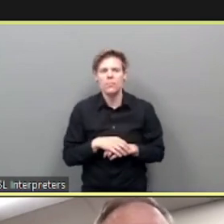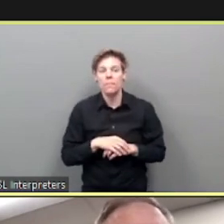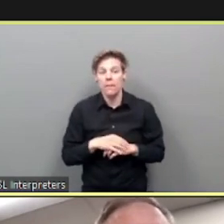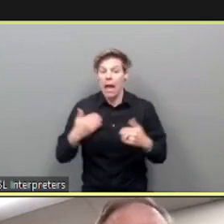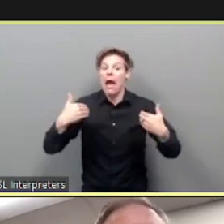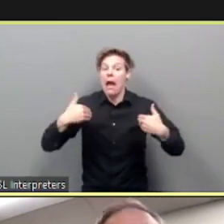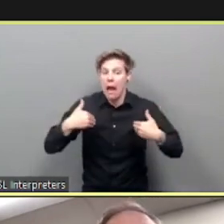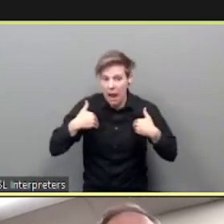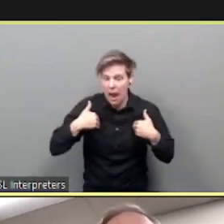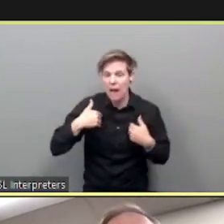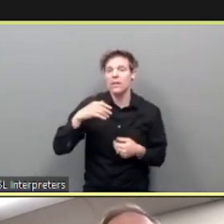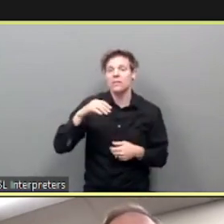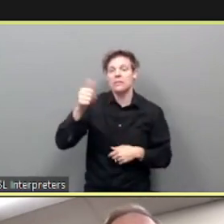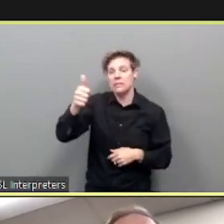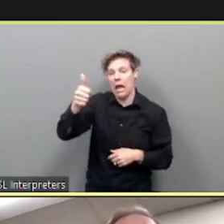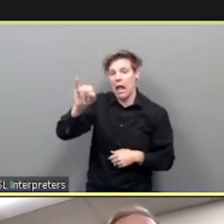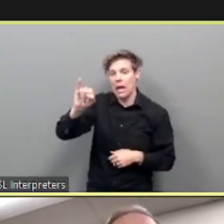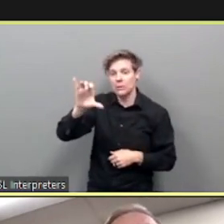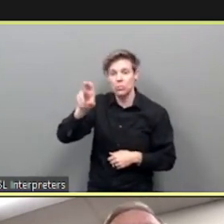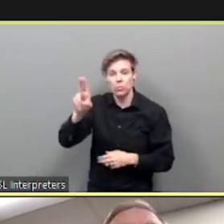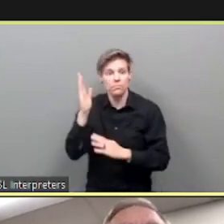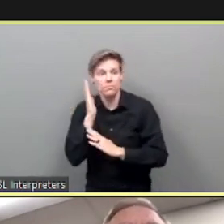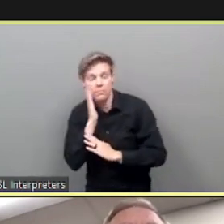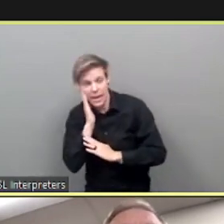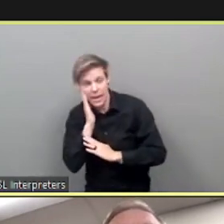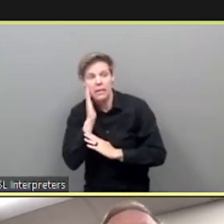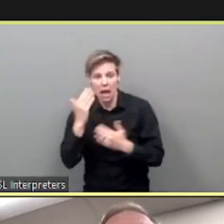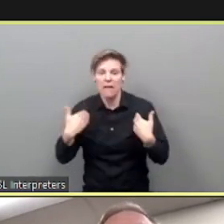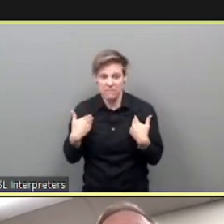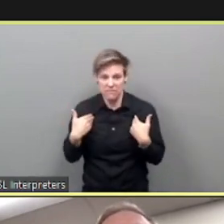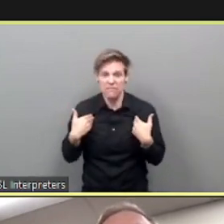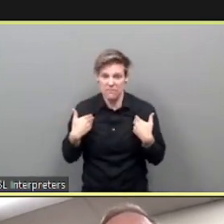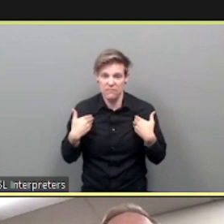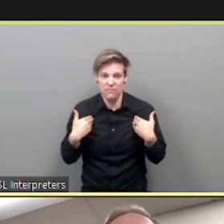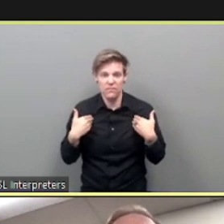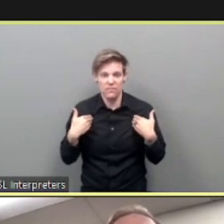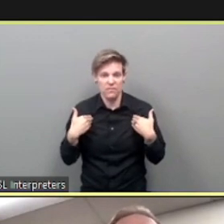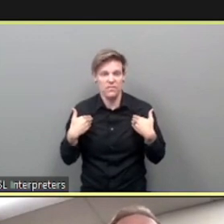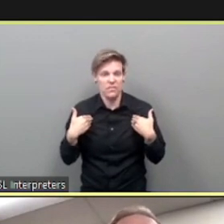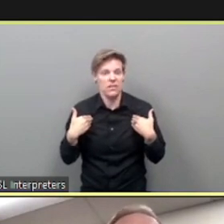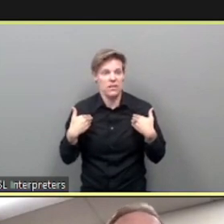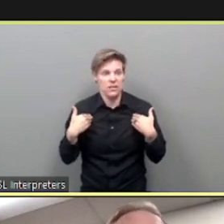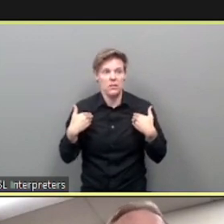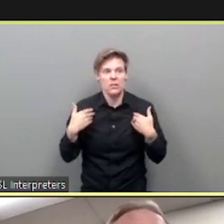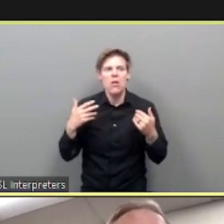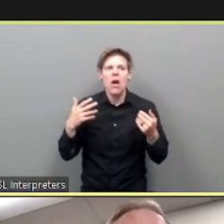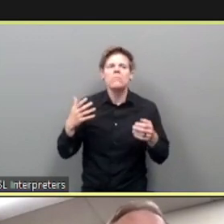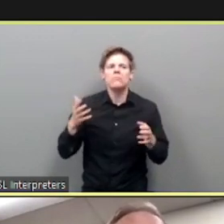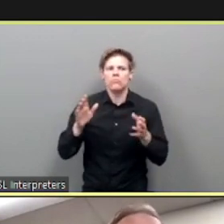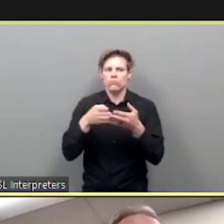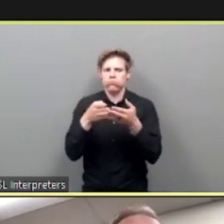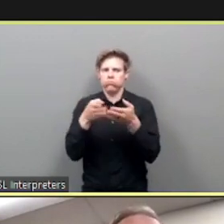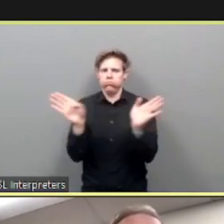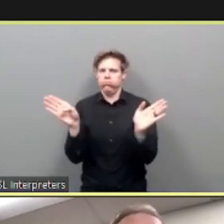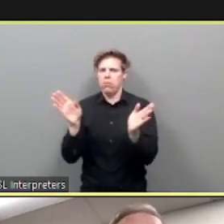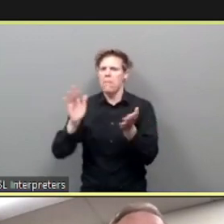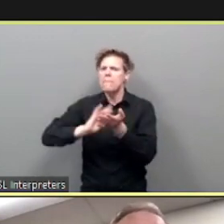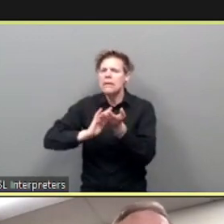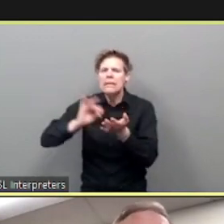bit worse. Total general medical surgical beds, 69, a little bit better, but